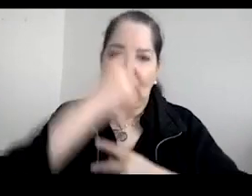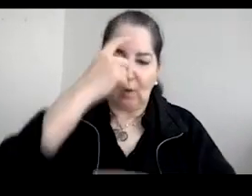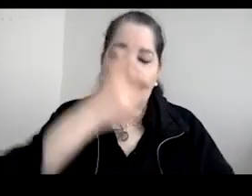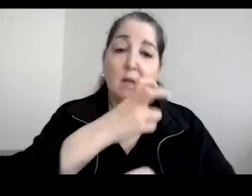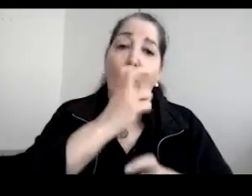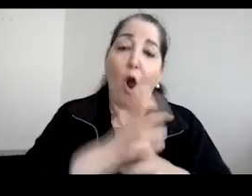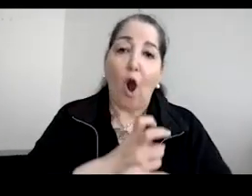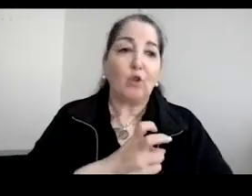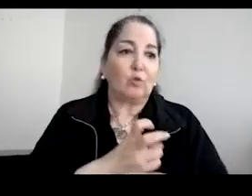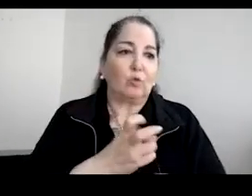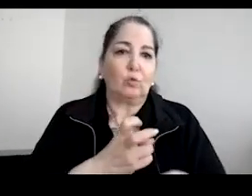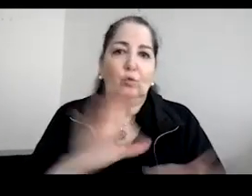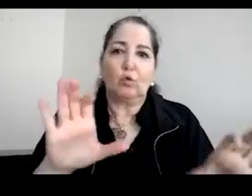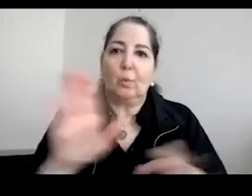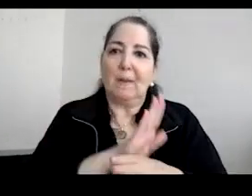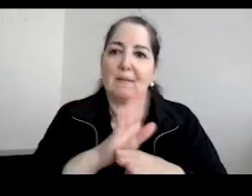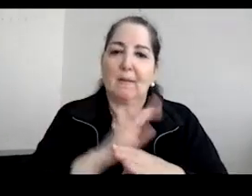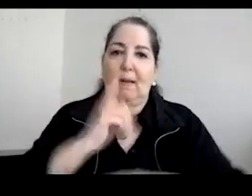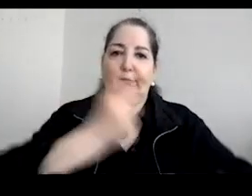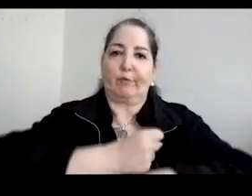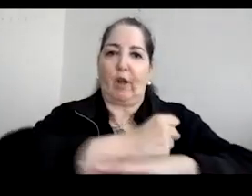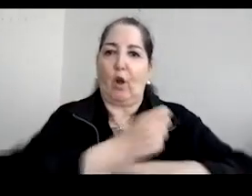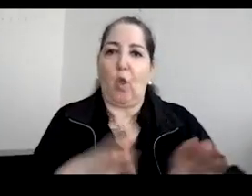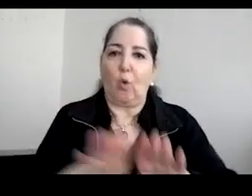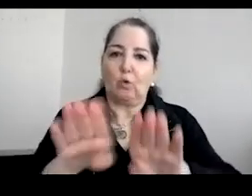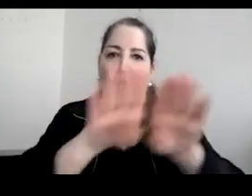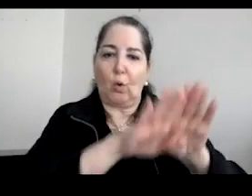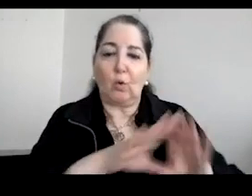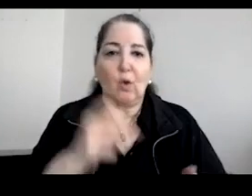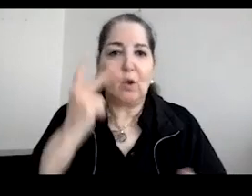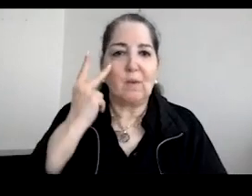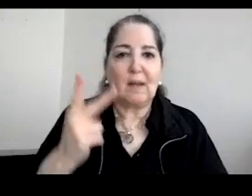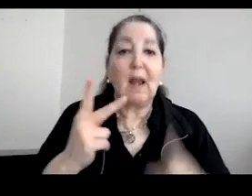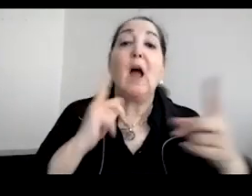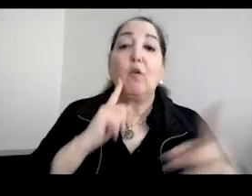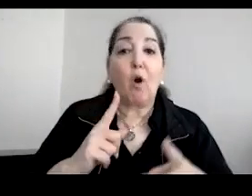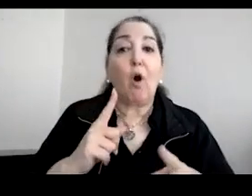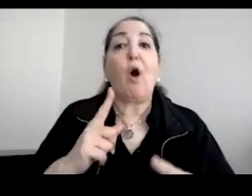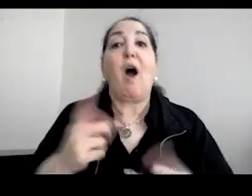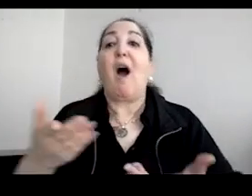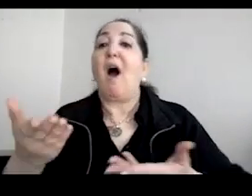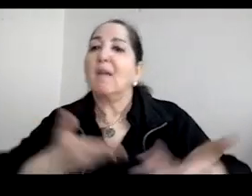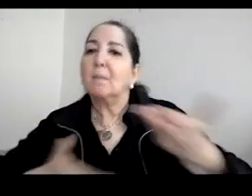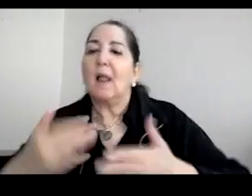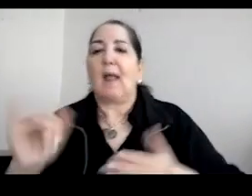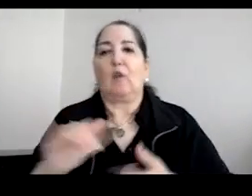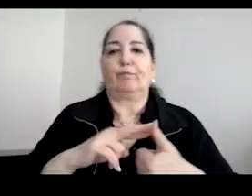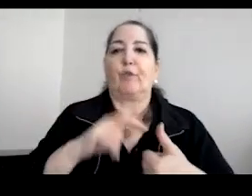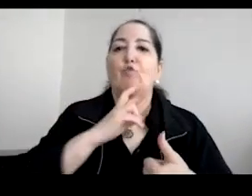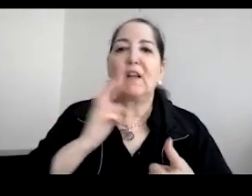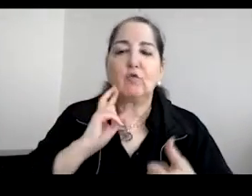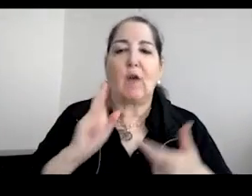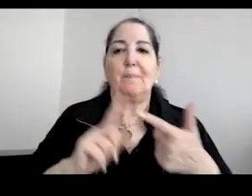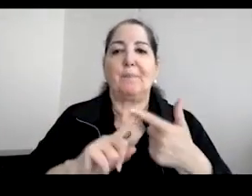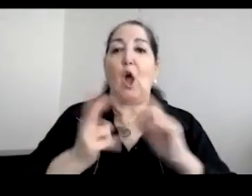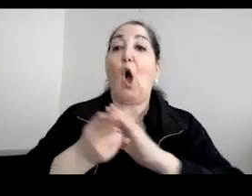of workers have been the greatest. So you can see in the figure here, leisure and hospitality, so that's restaurants, that's hotel workers, things of